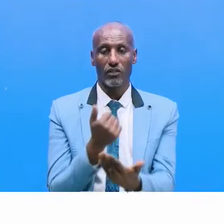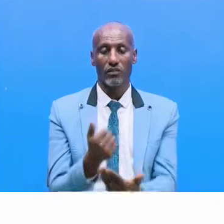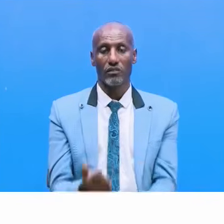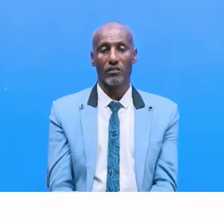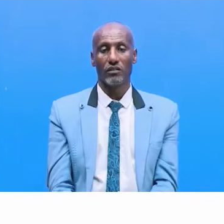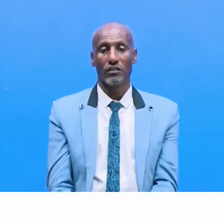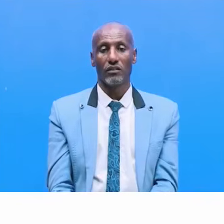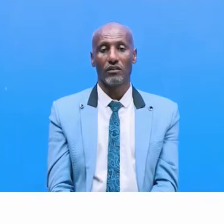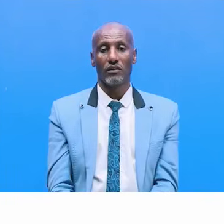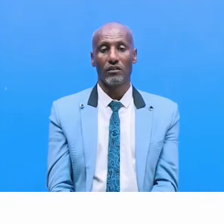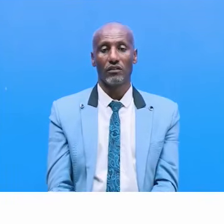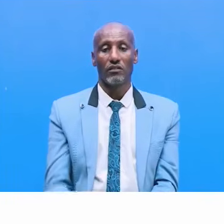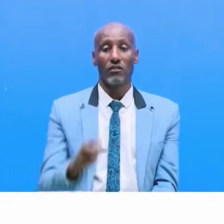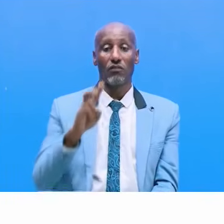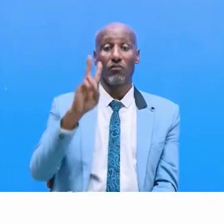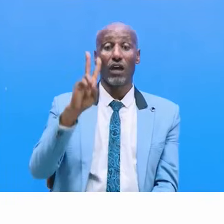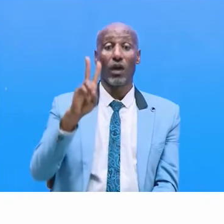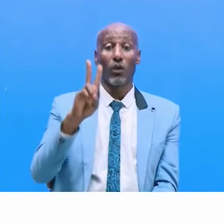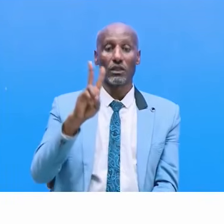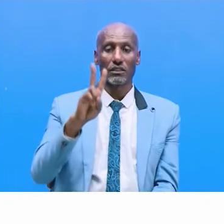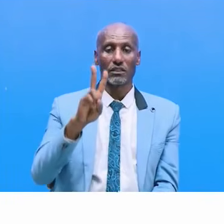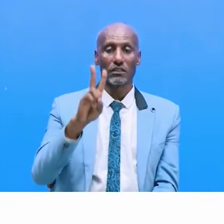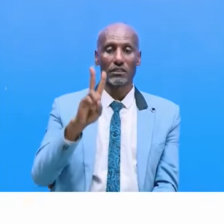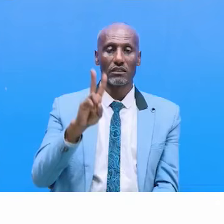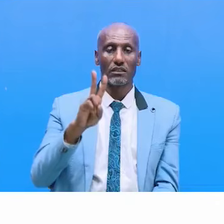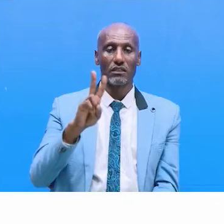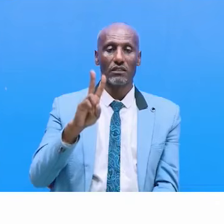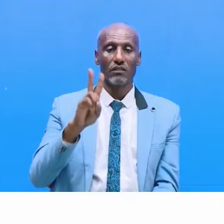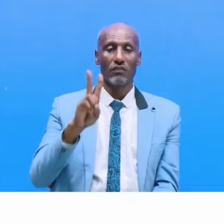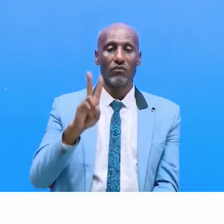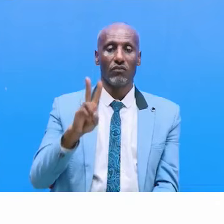what we said, vowel letters.